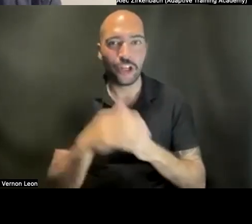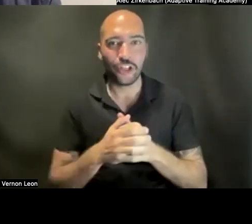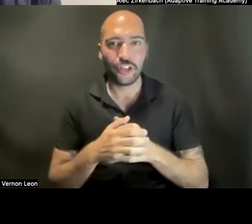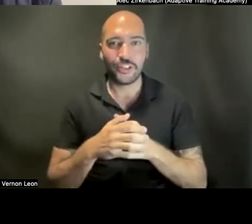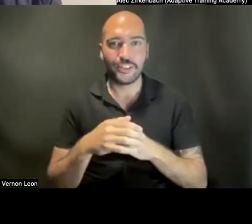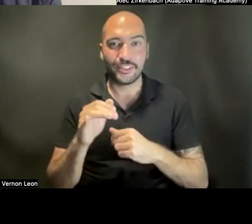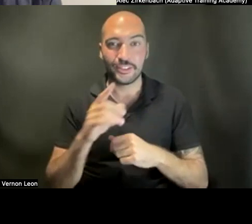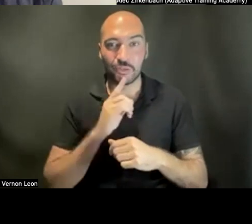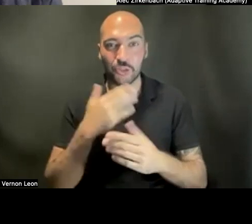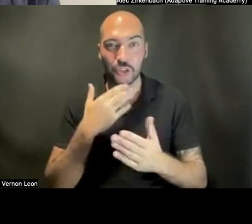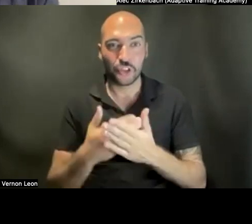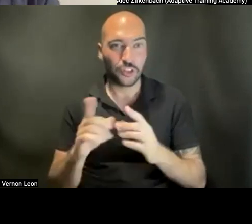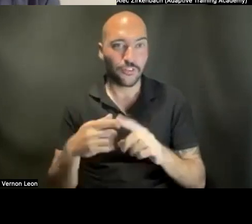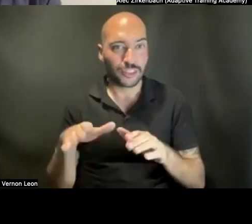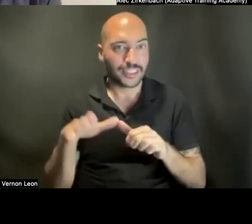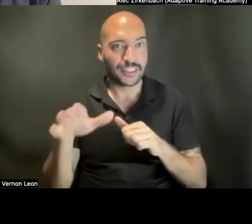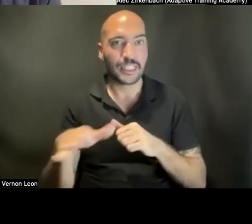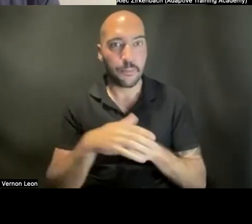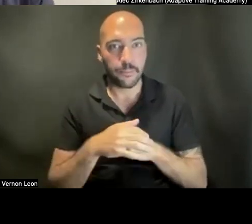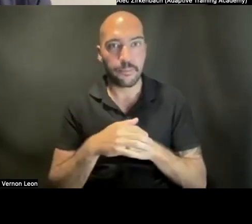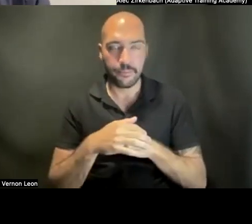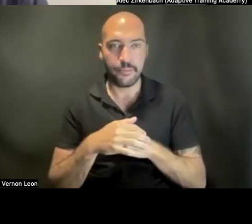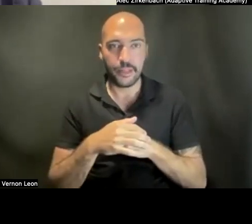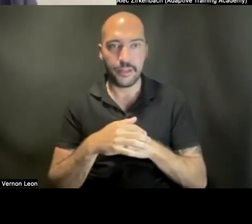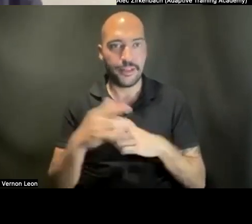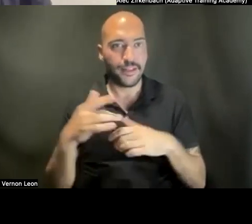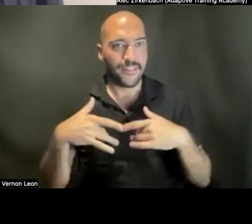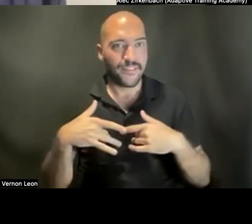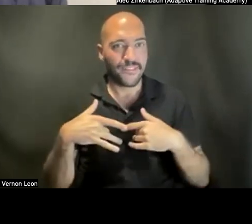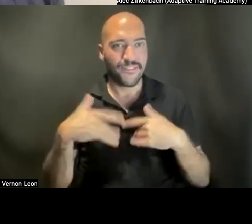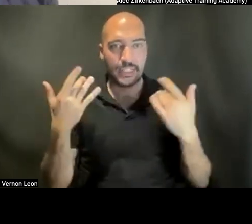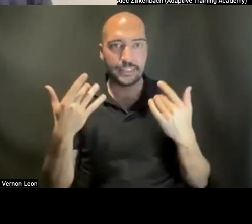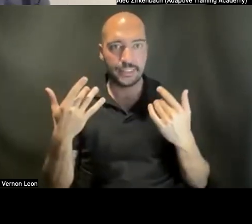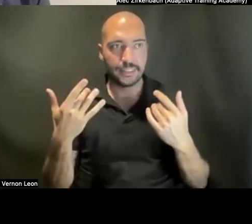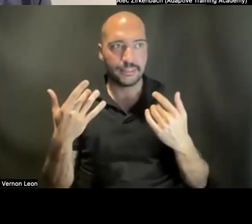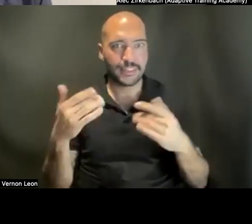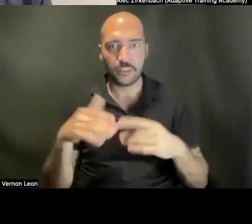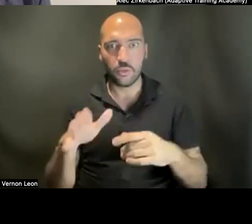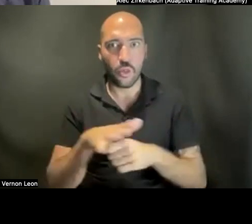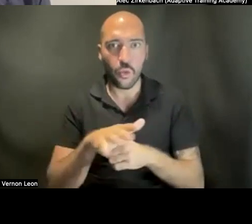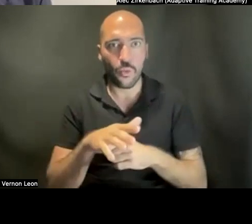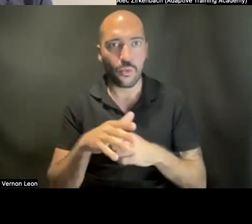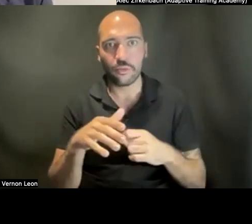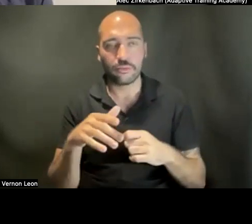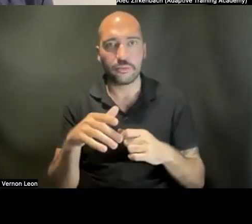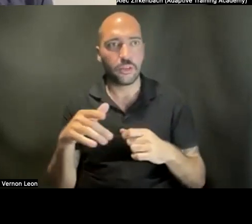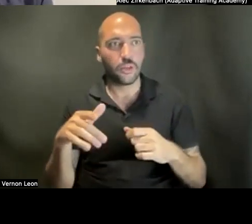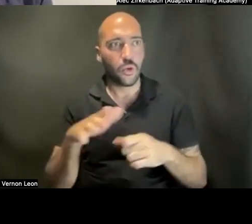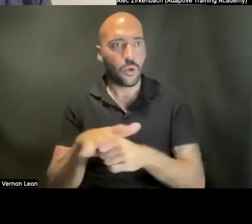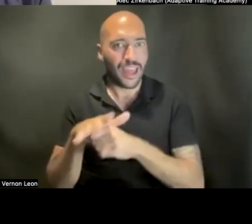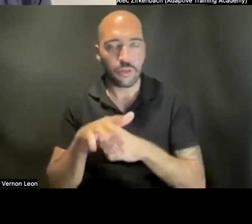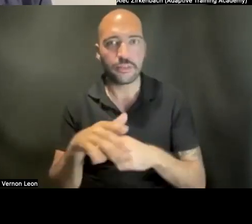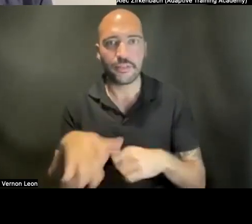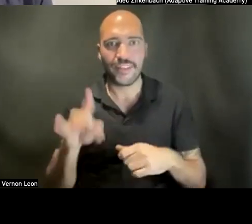That's a really good first step. Events are also in your local area. Find veteran-led events